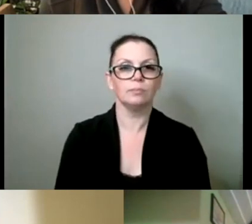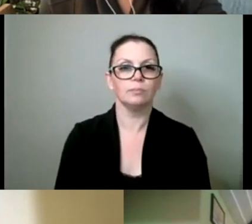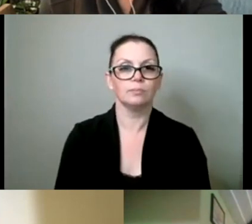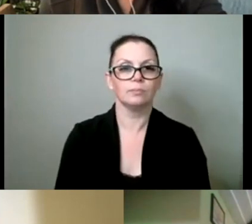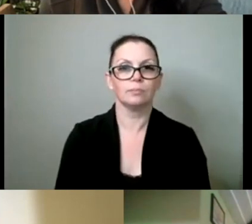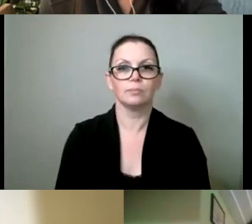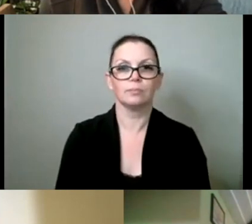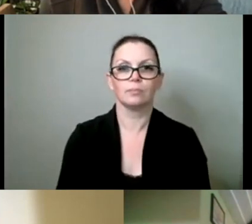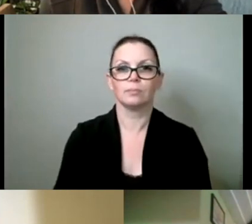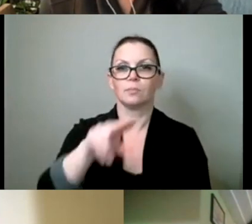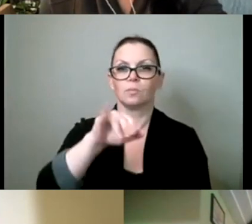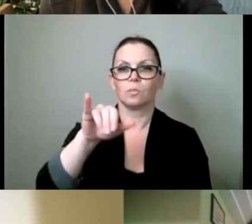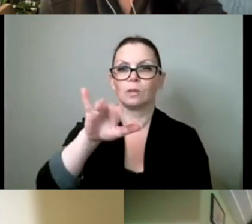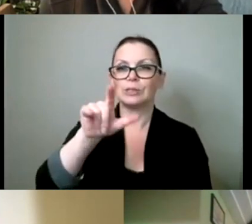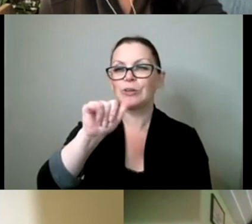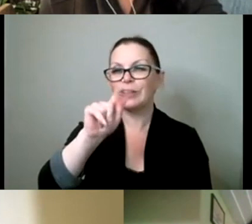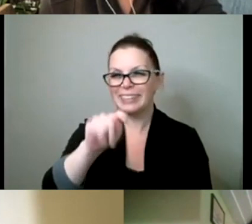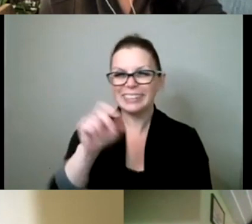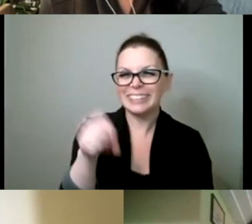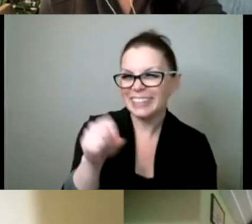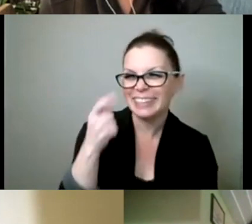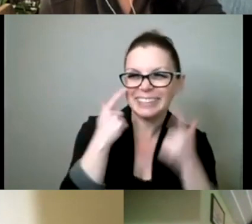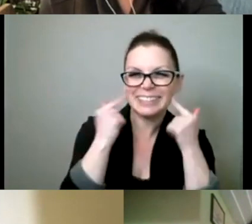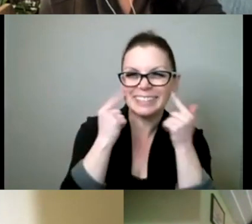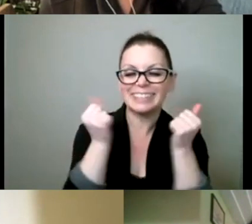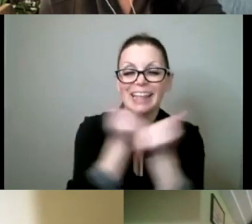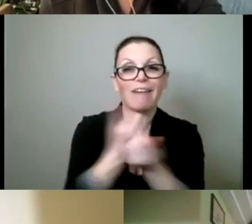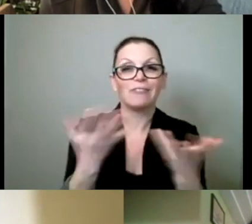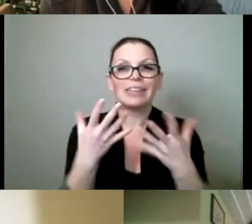Yeah, everything like you said. I knew it.